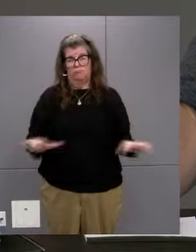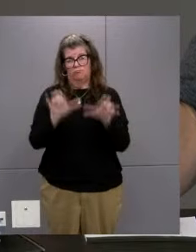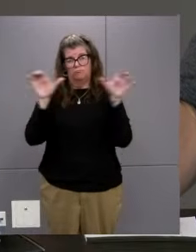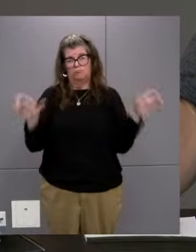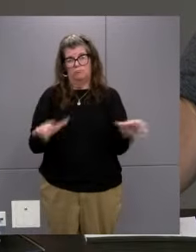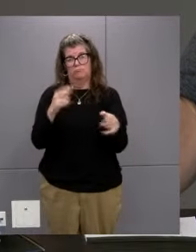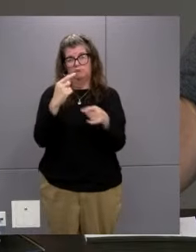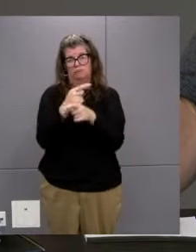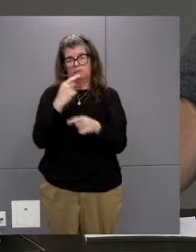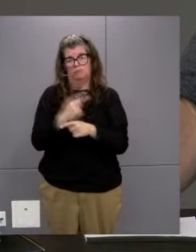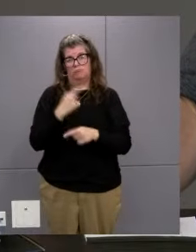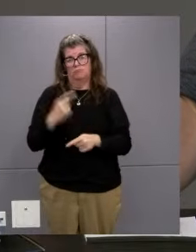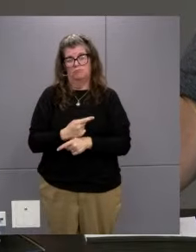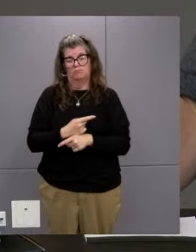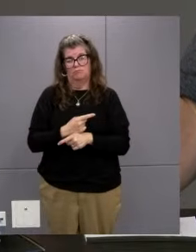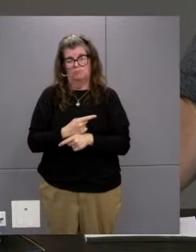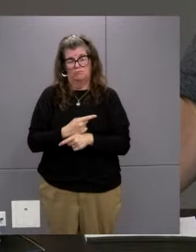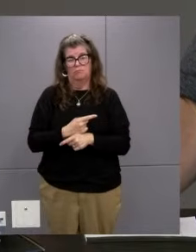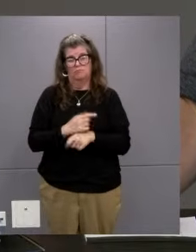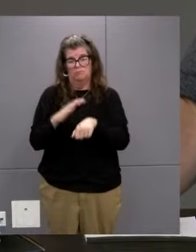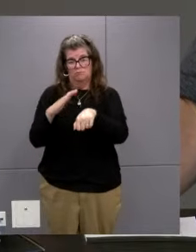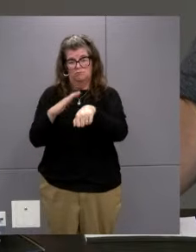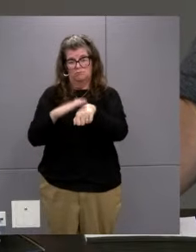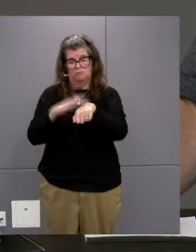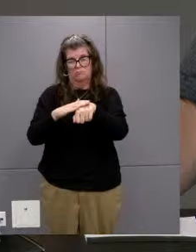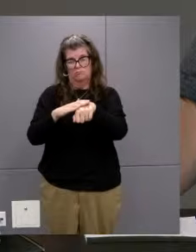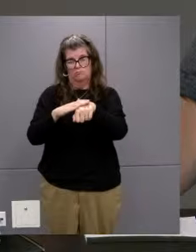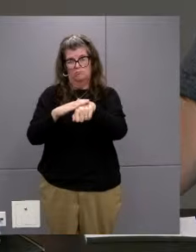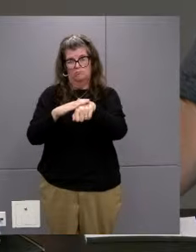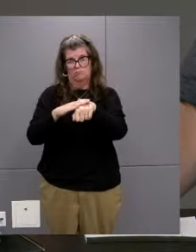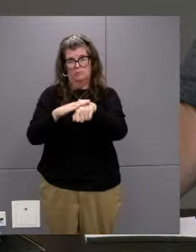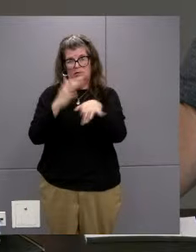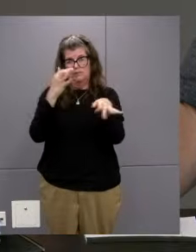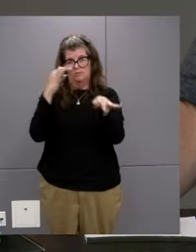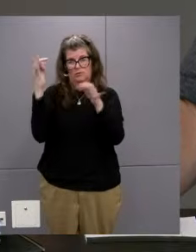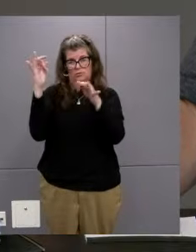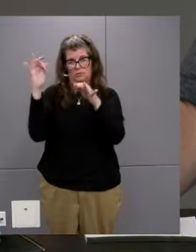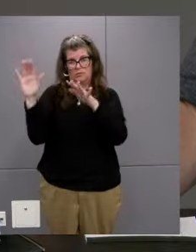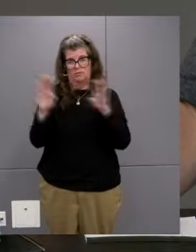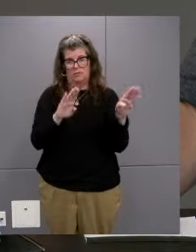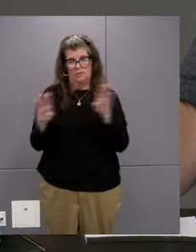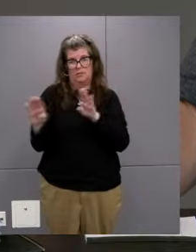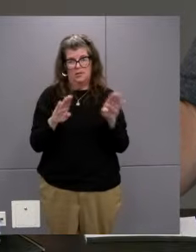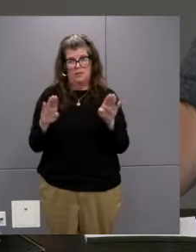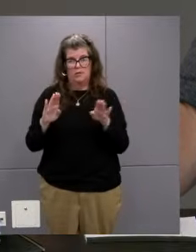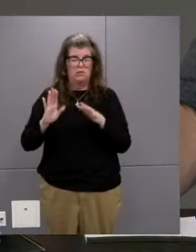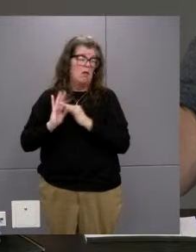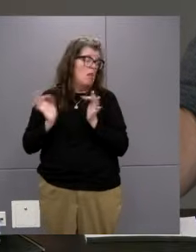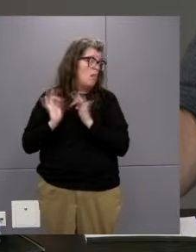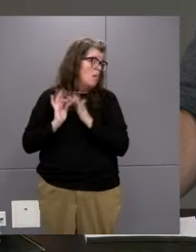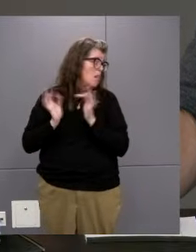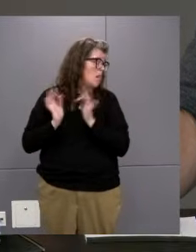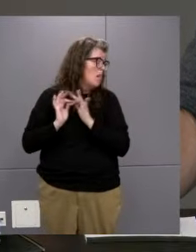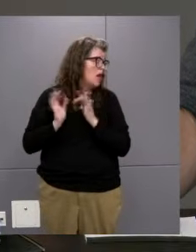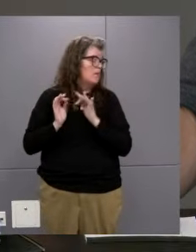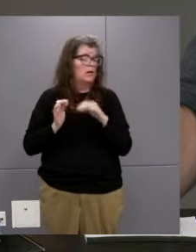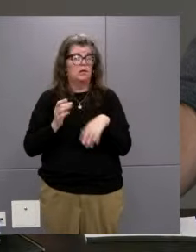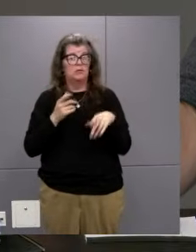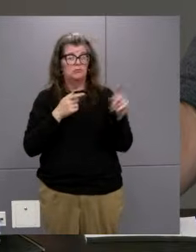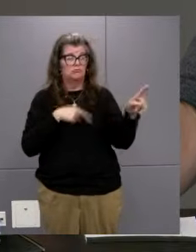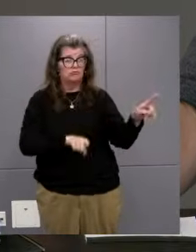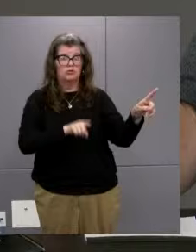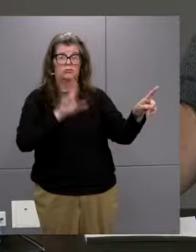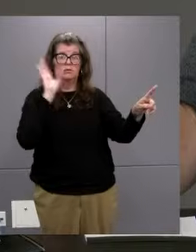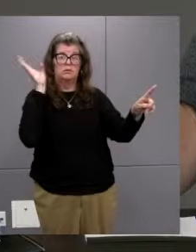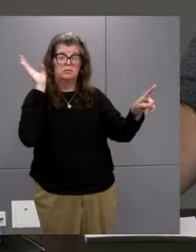well. You are cautioned to refrain from disruptive behavior such as making remarks while somebody else is